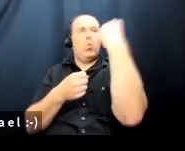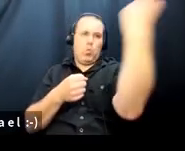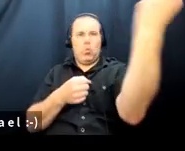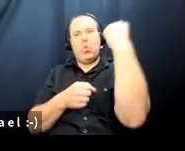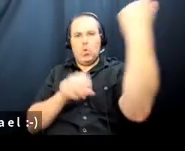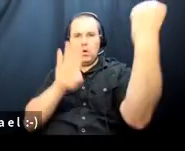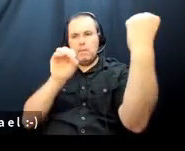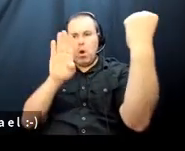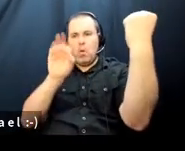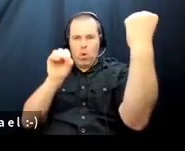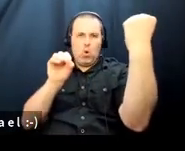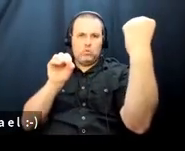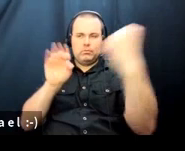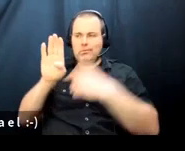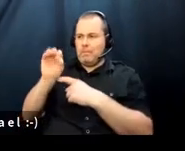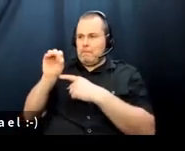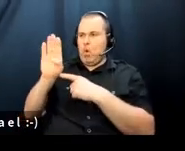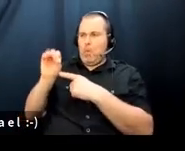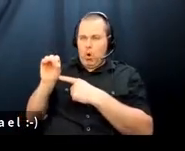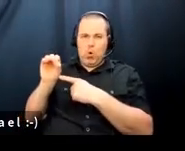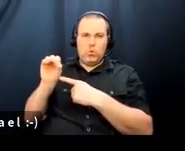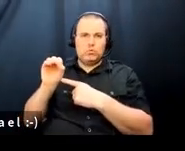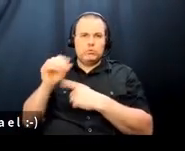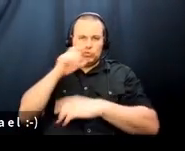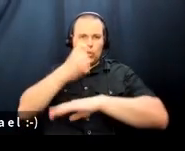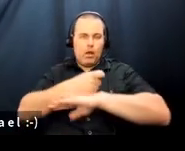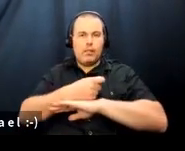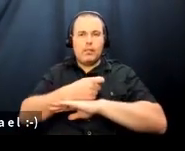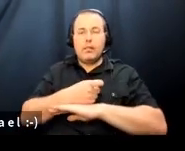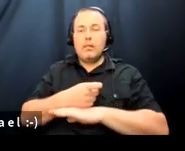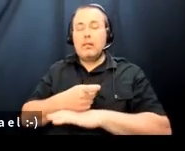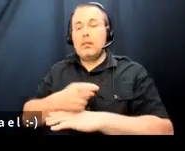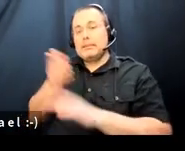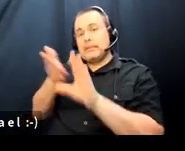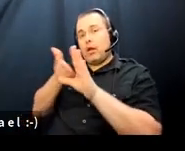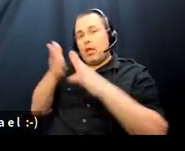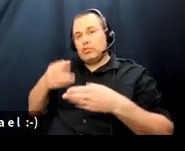Bobo doll. And a psychologist by the name of Bandura